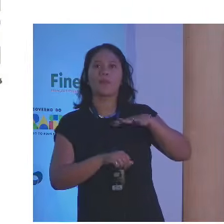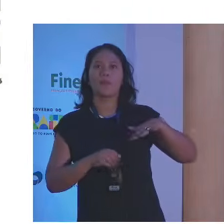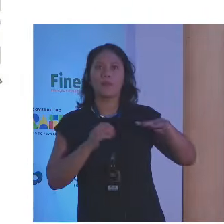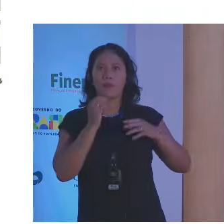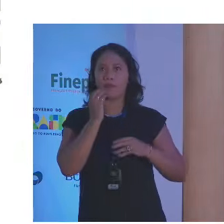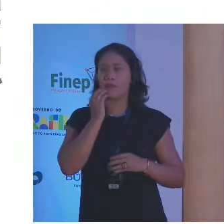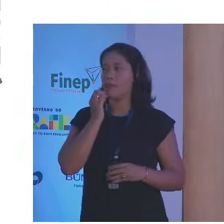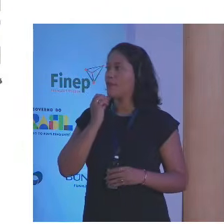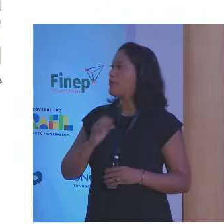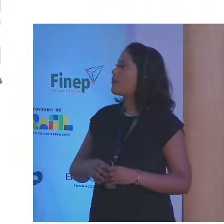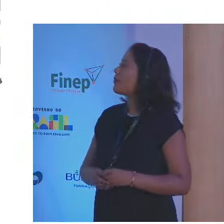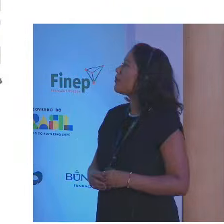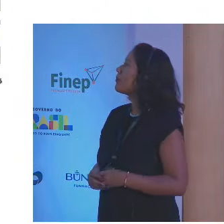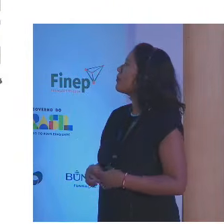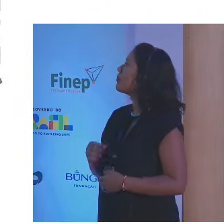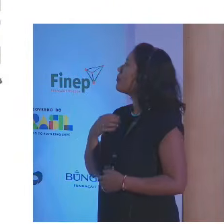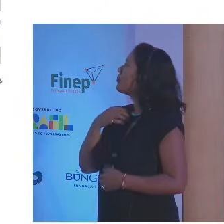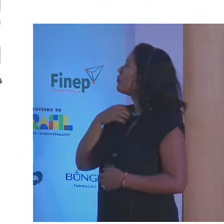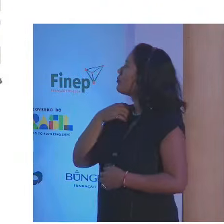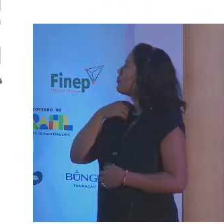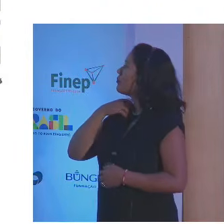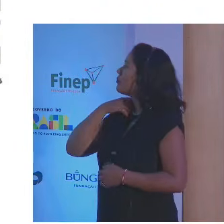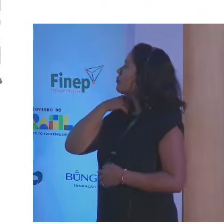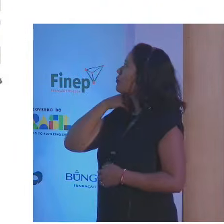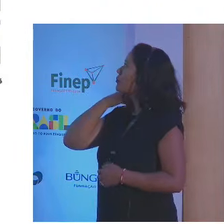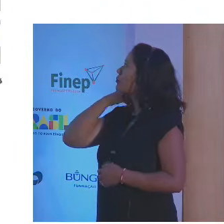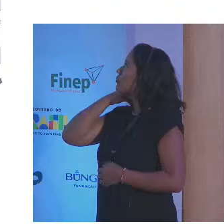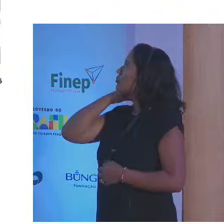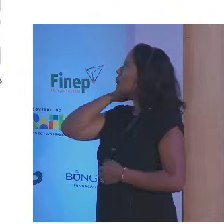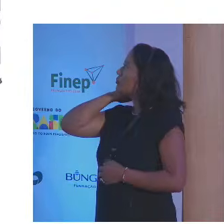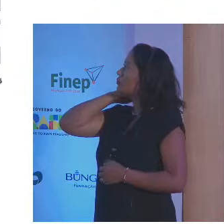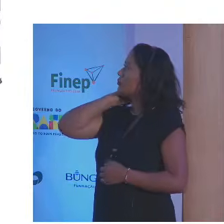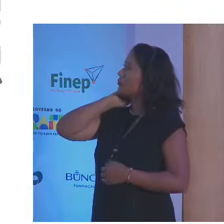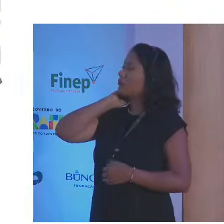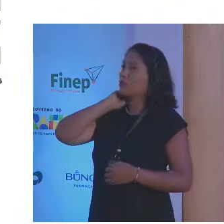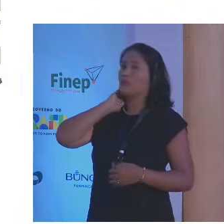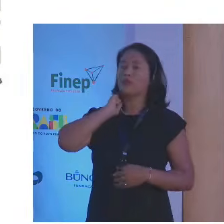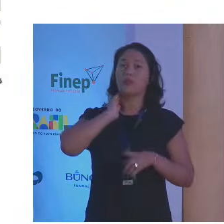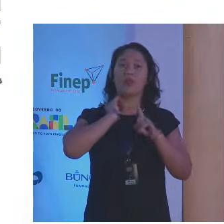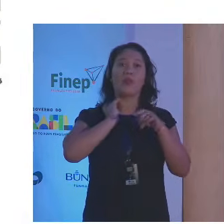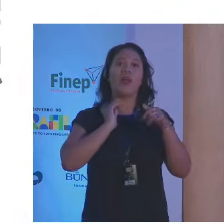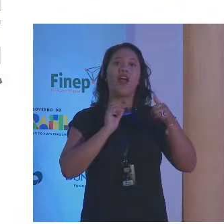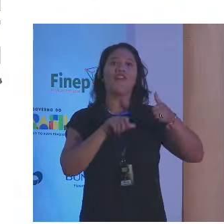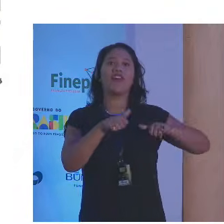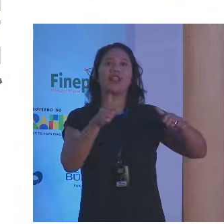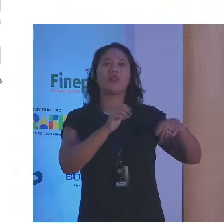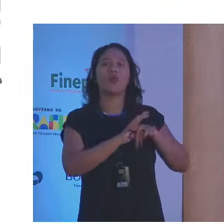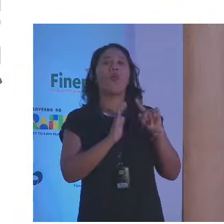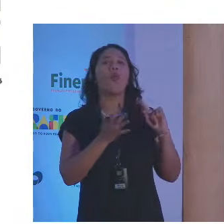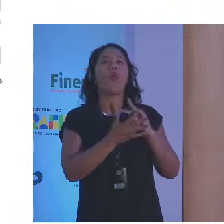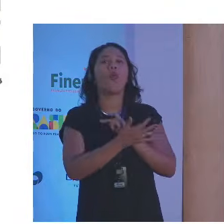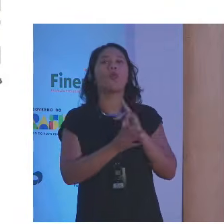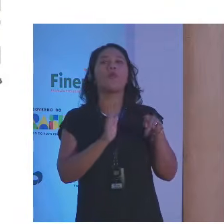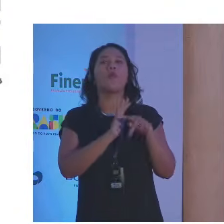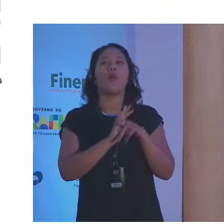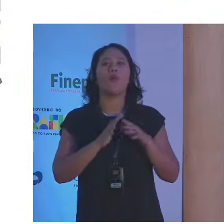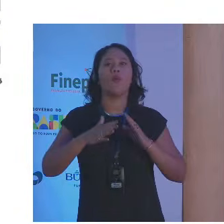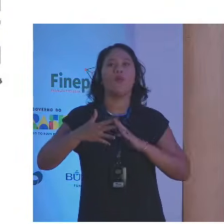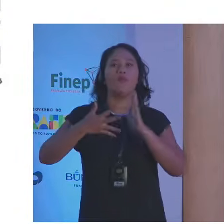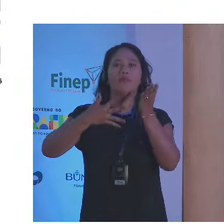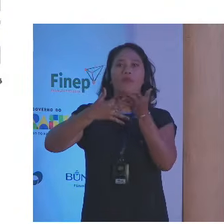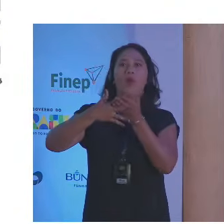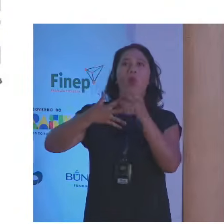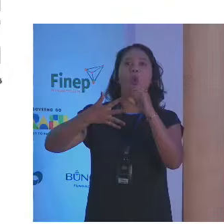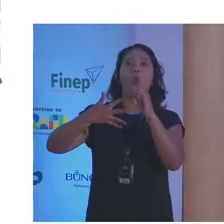here. Here is kind of an assessment of just what's happened in the Holocene, and using